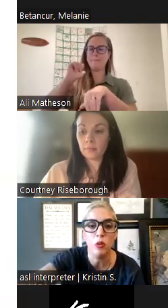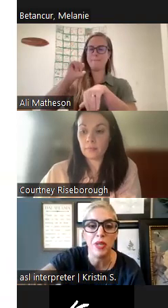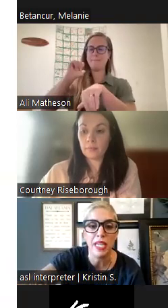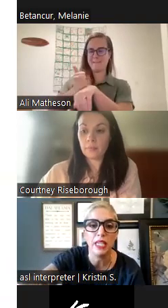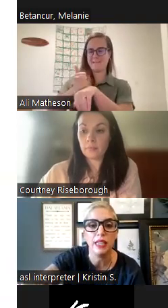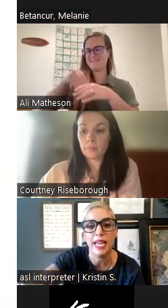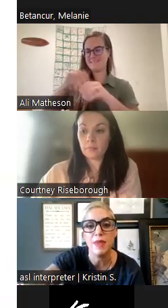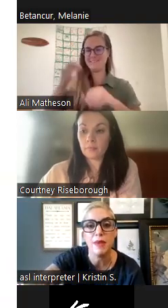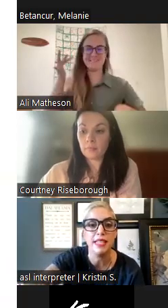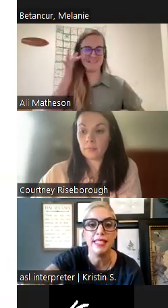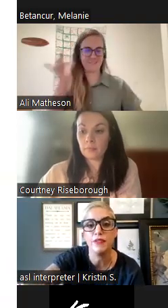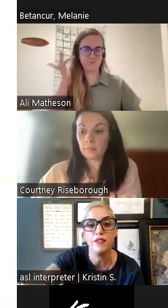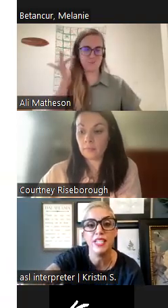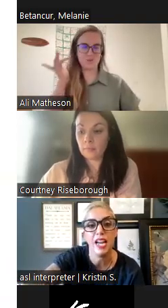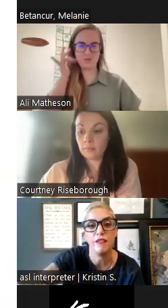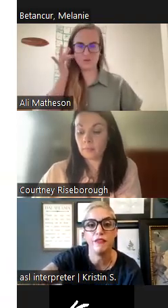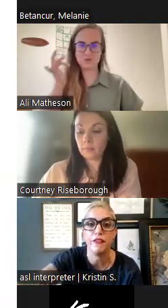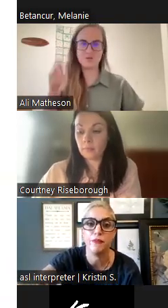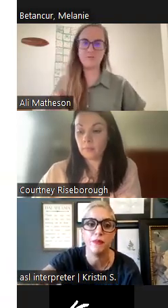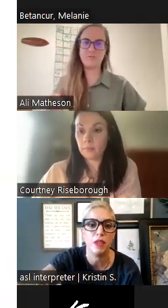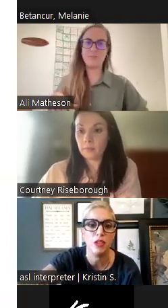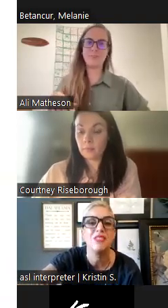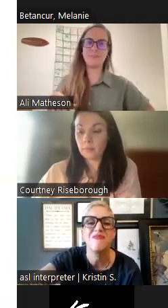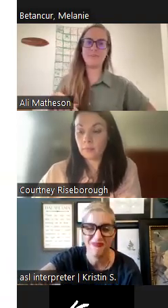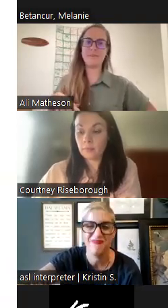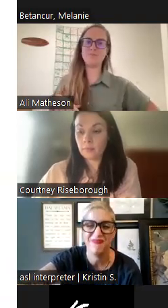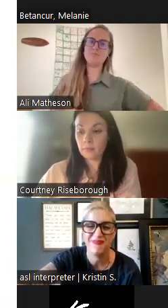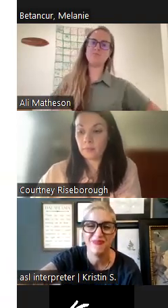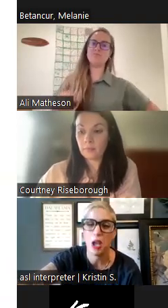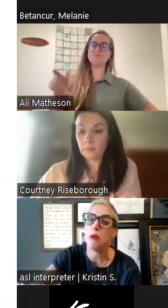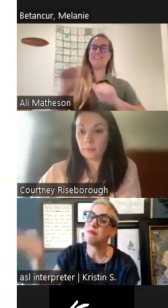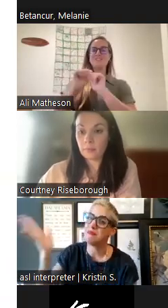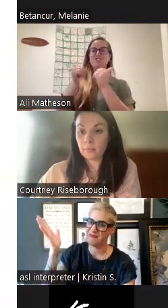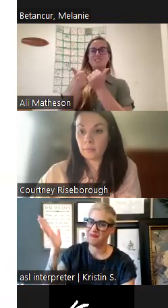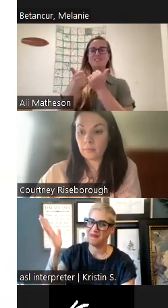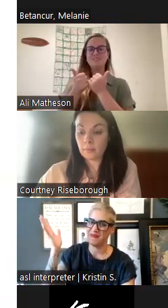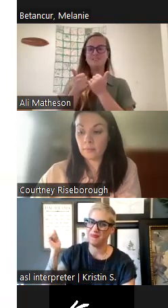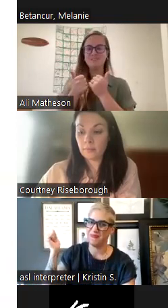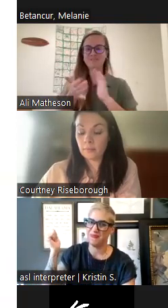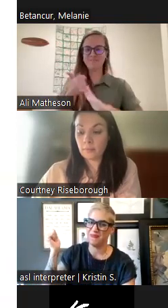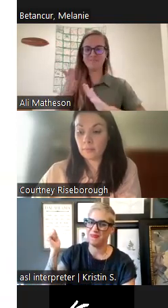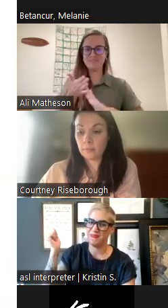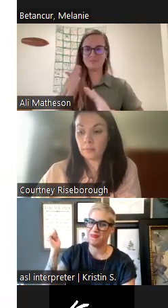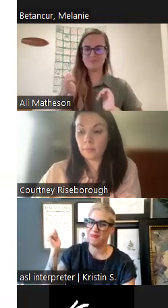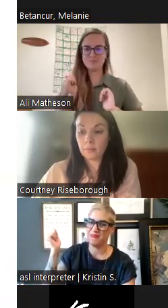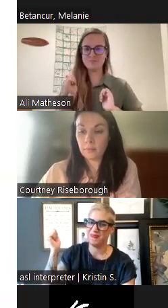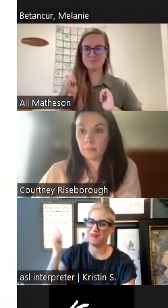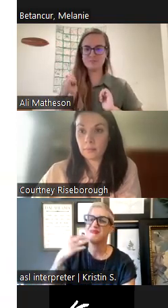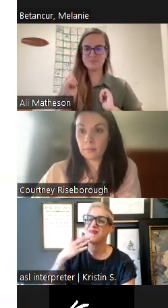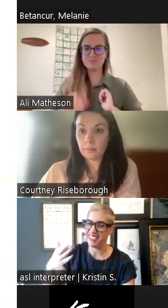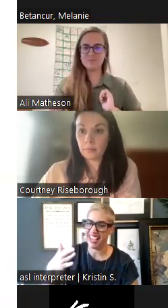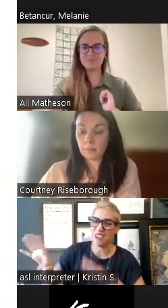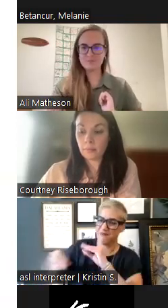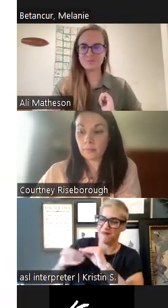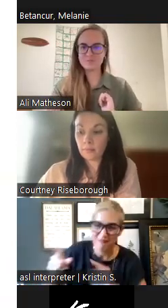So it would be like maybe a deaf of deaf. Deaf Hope Agency in California invented this wheel to make it more visual for the deaf community.